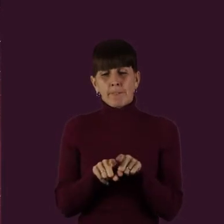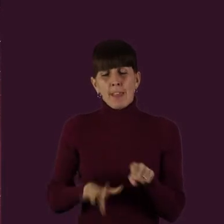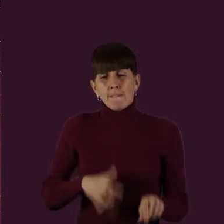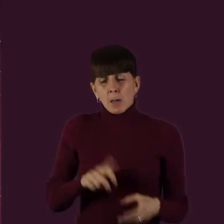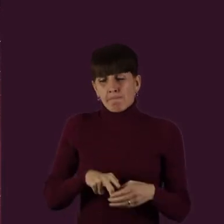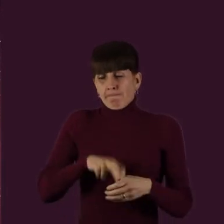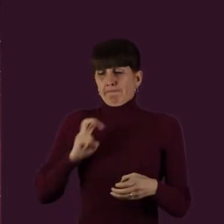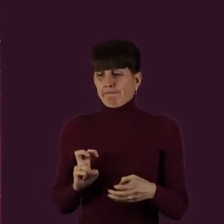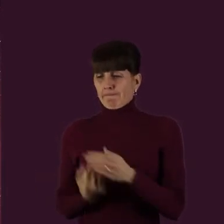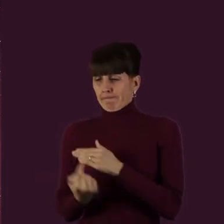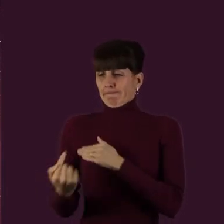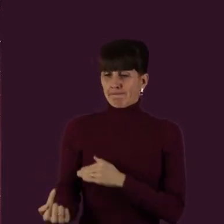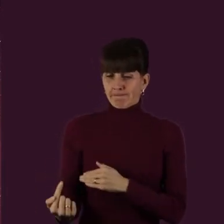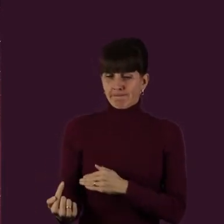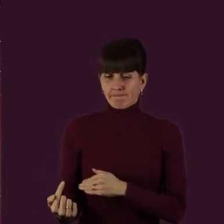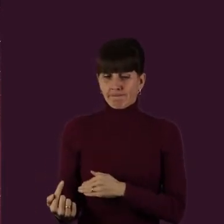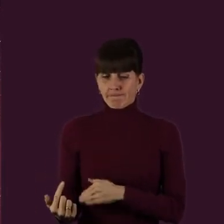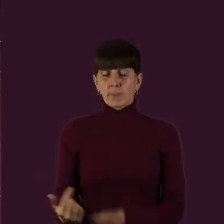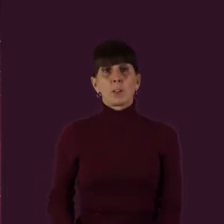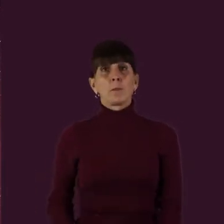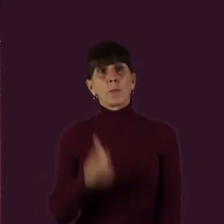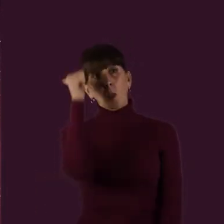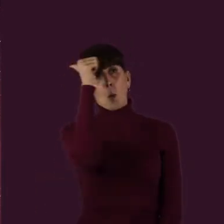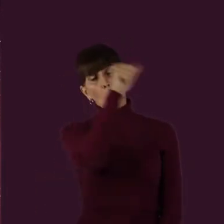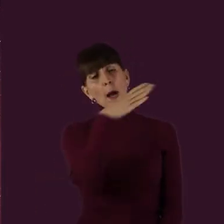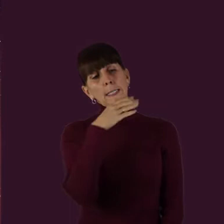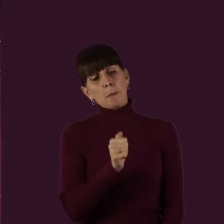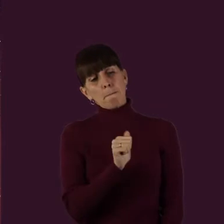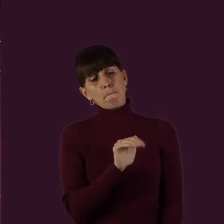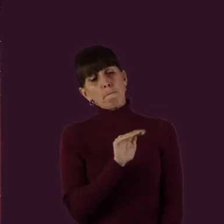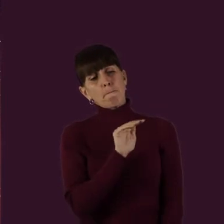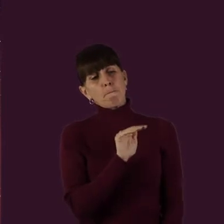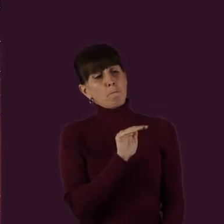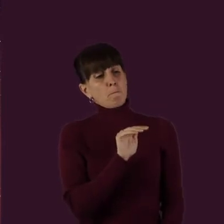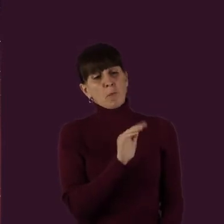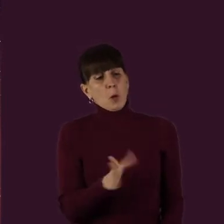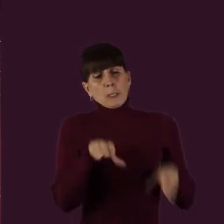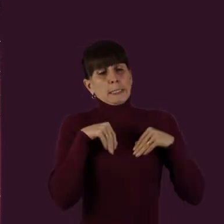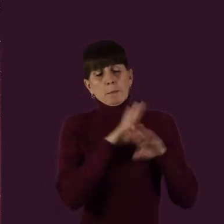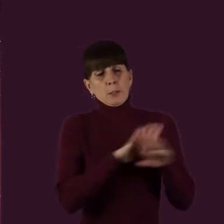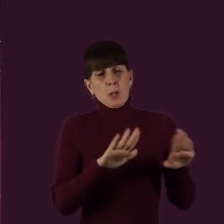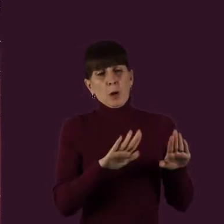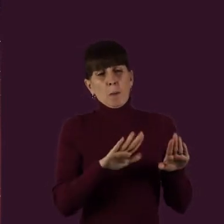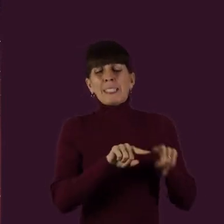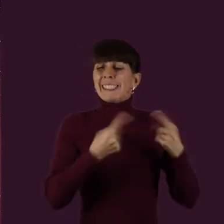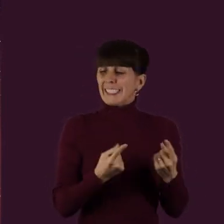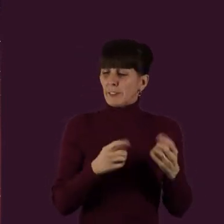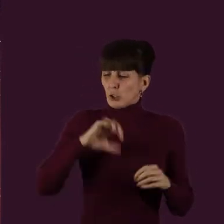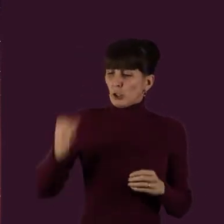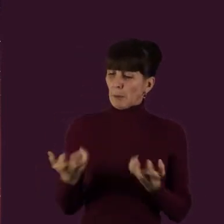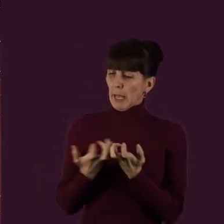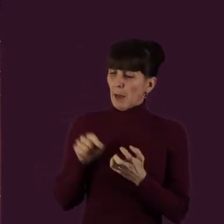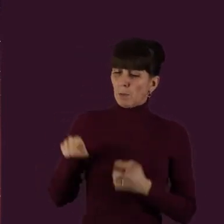The wise men were outsiders, much like the shepherds, but the wise men were educated. They were pretty